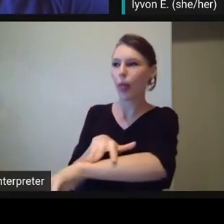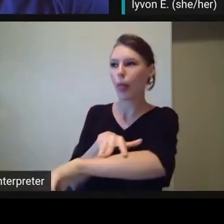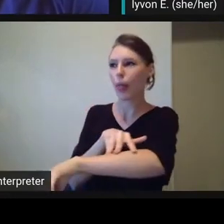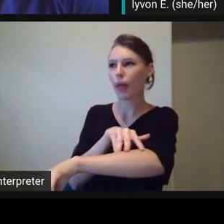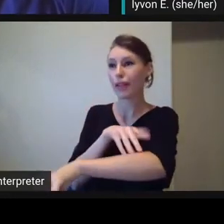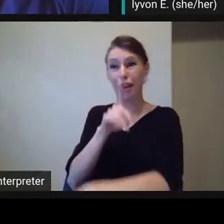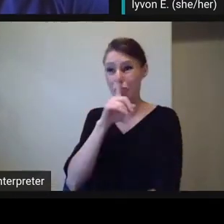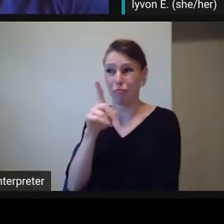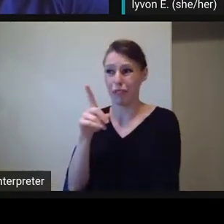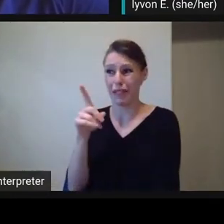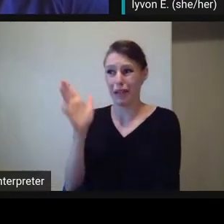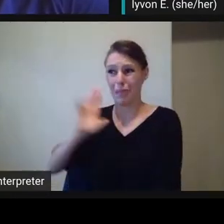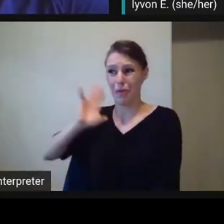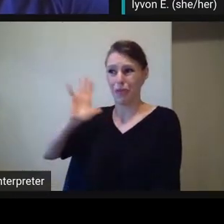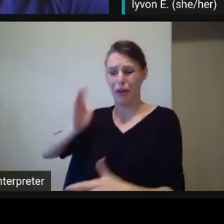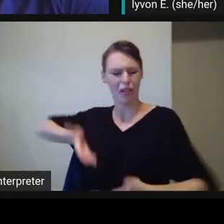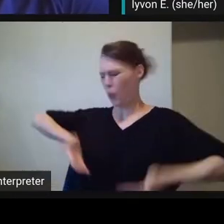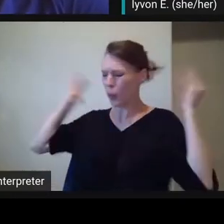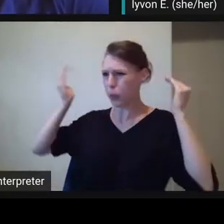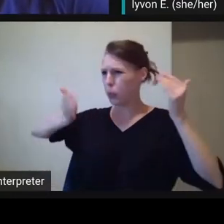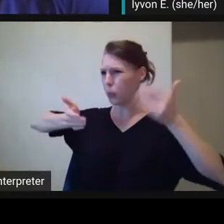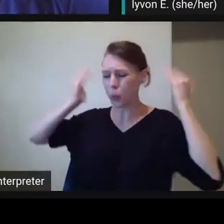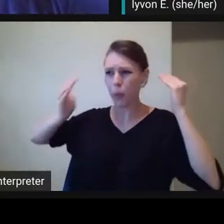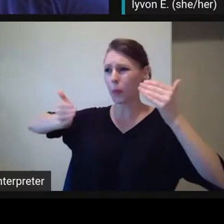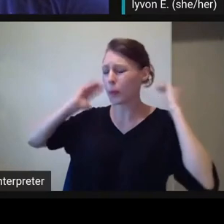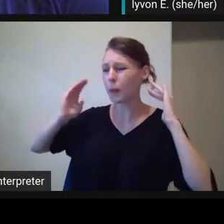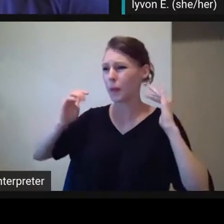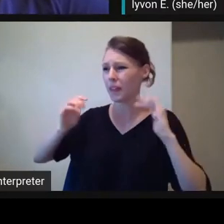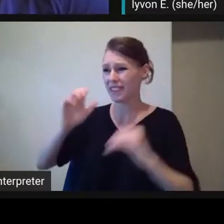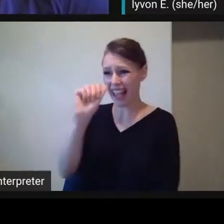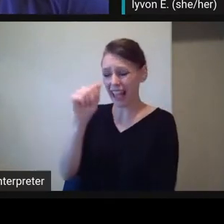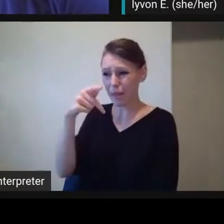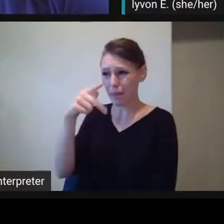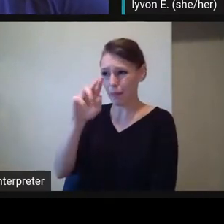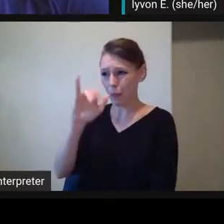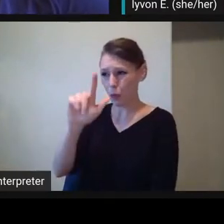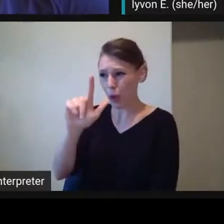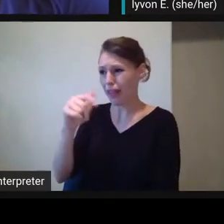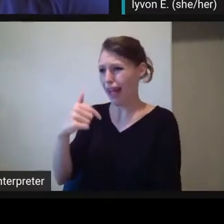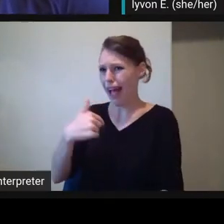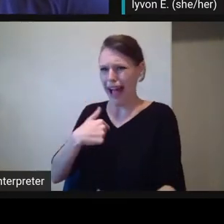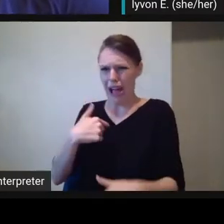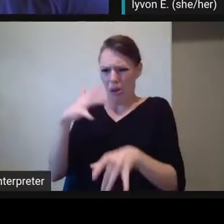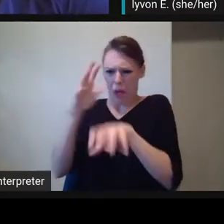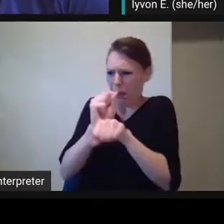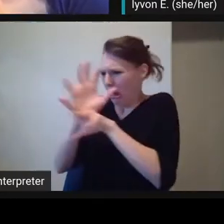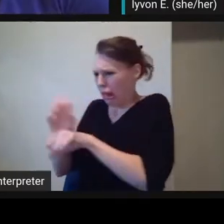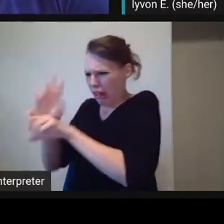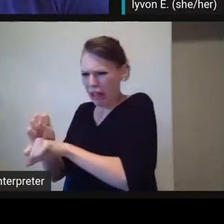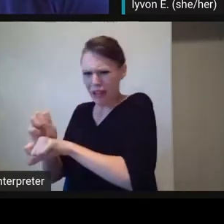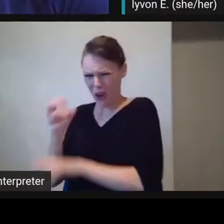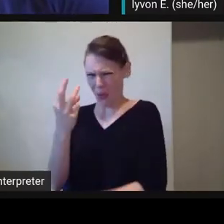so overwhelming in April. I was like, how am I quadruple booked for Zoom on a